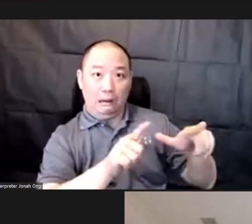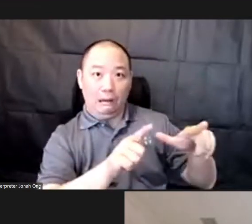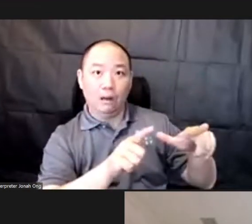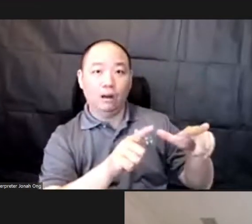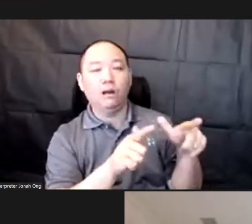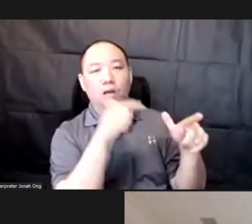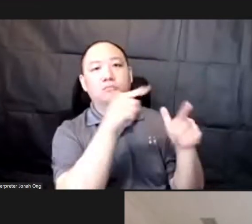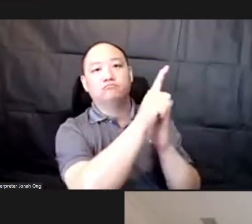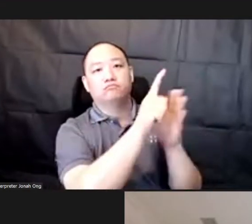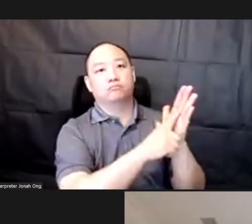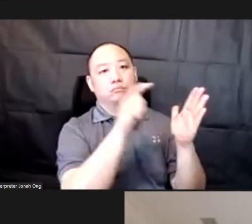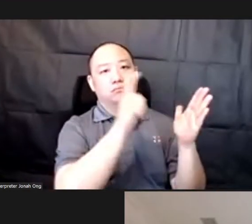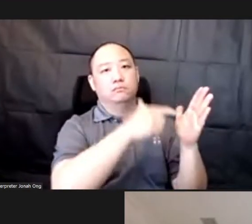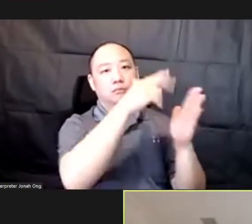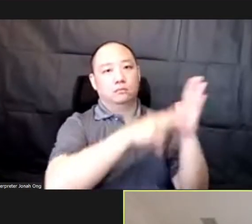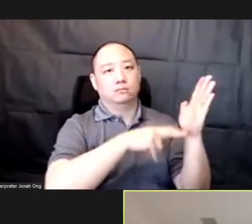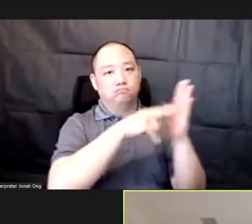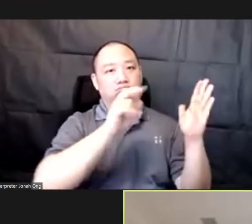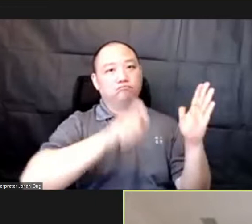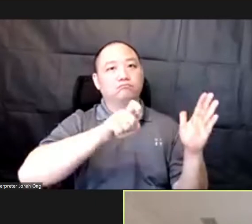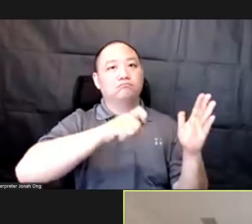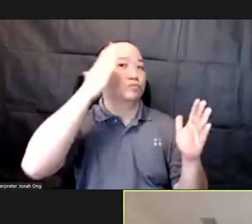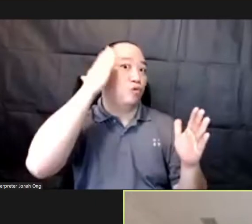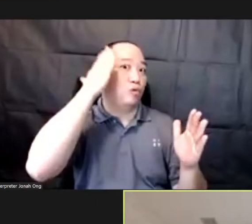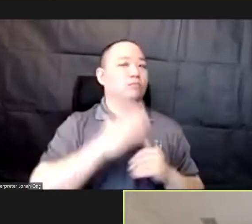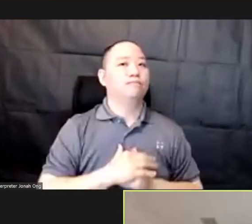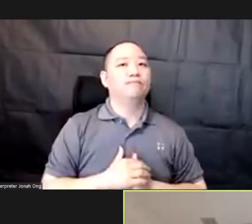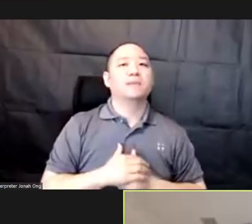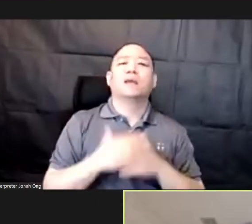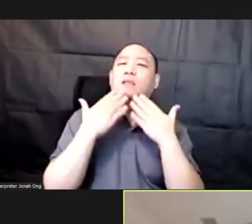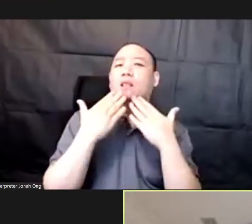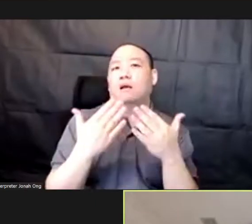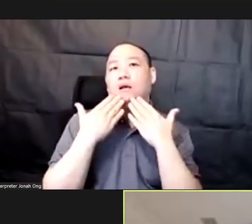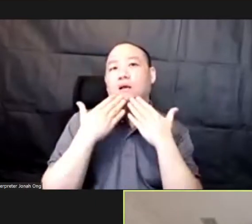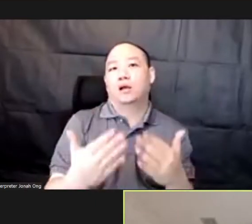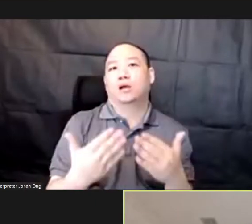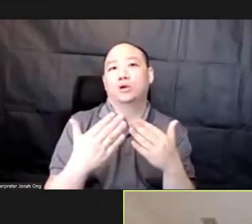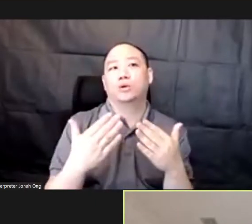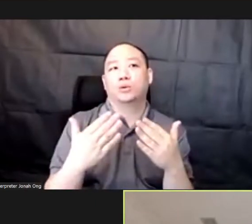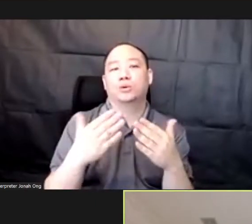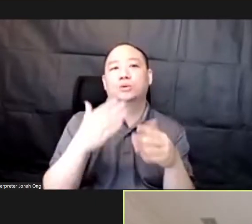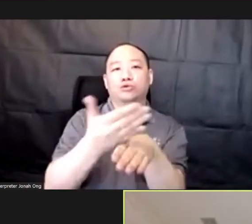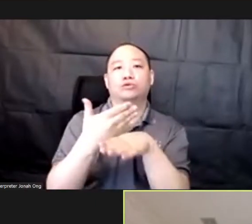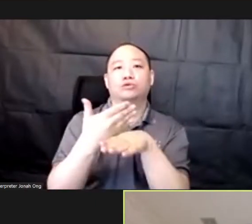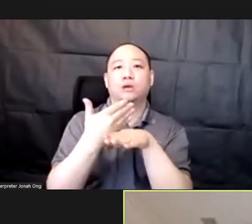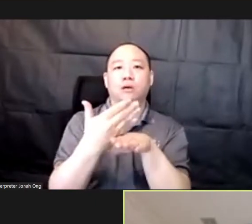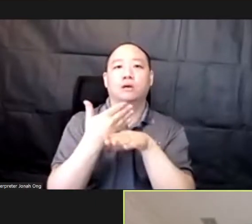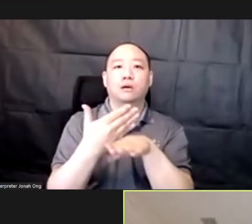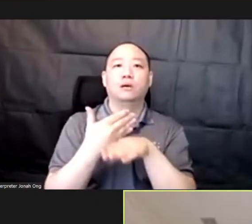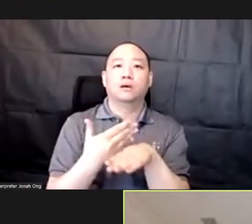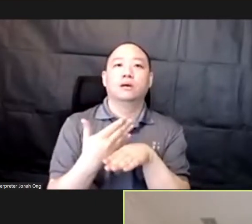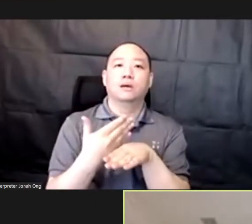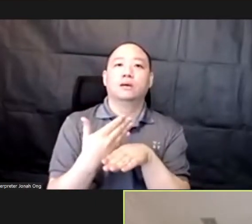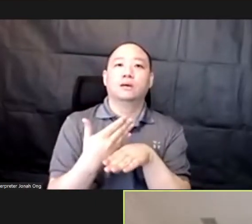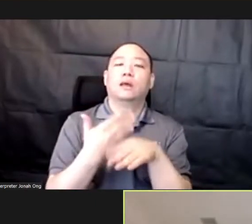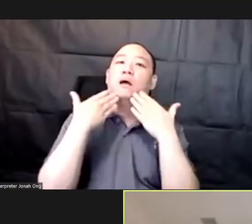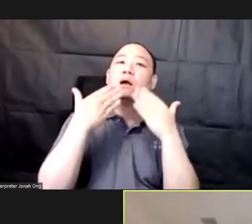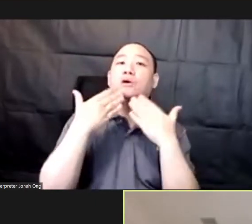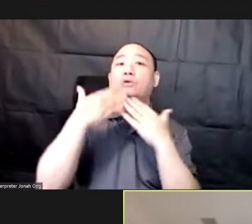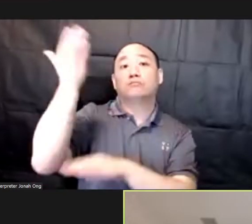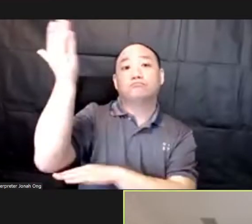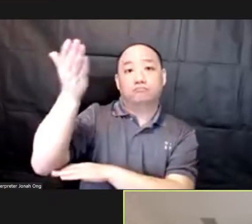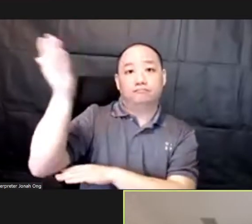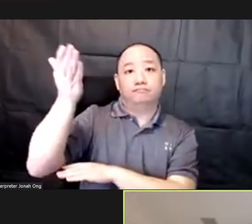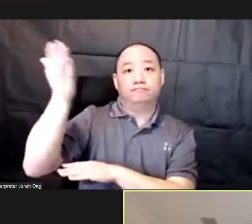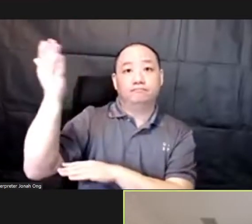naturally. All right, thank you. That's a great input, Jason. Thank you so much for your presentation. And I do feel